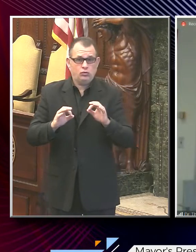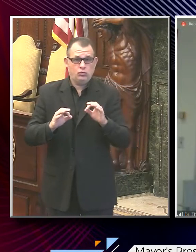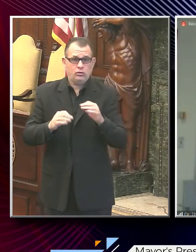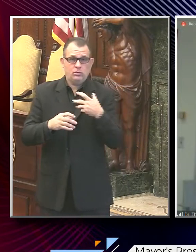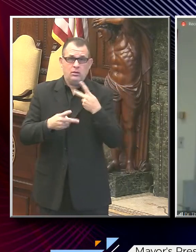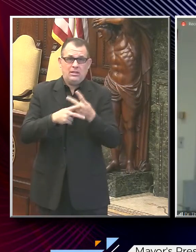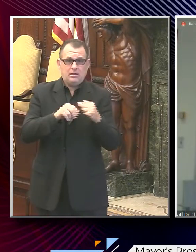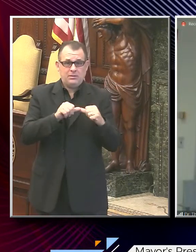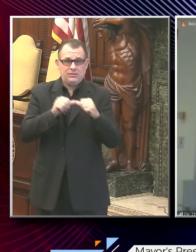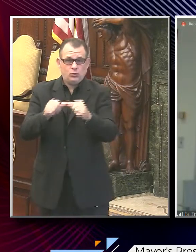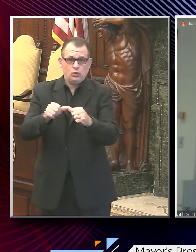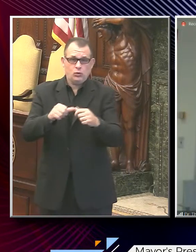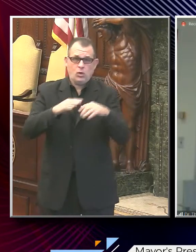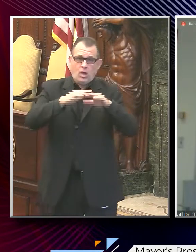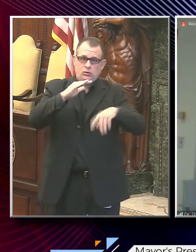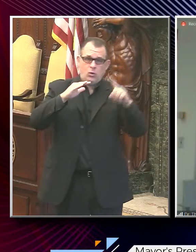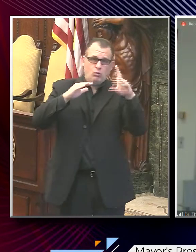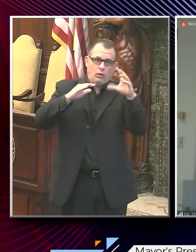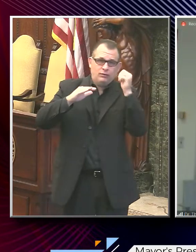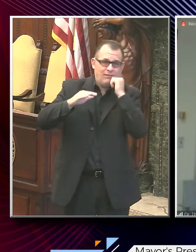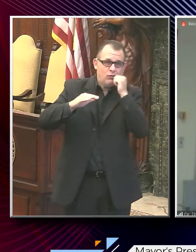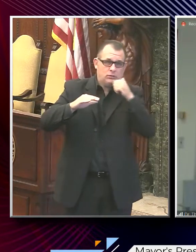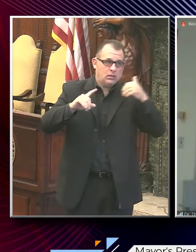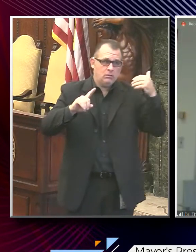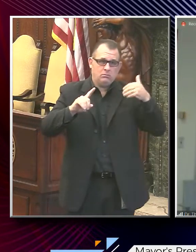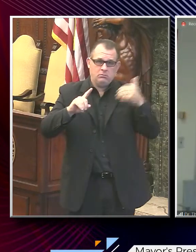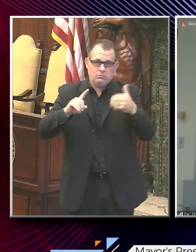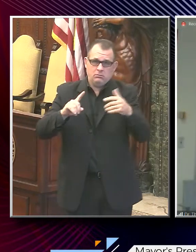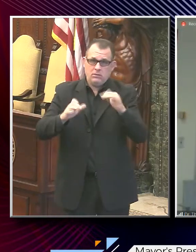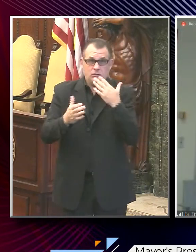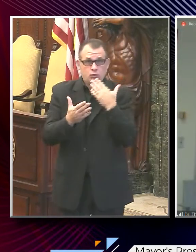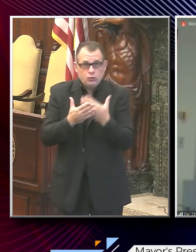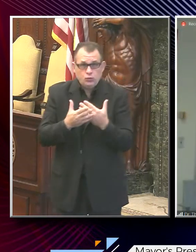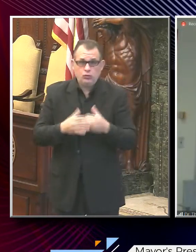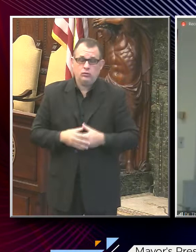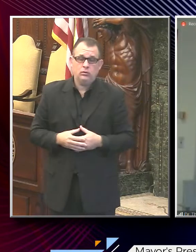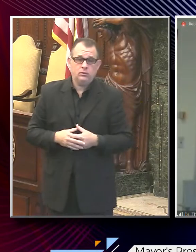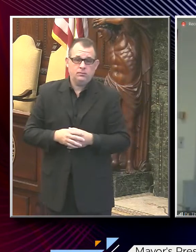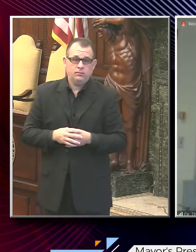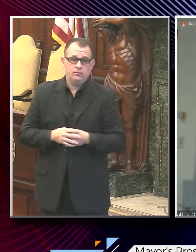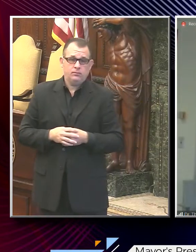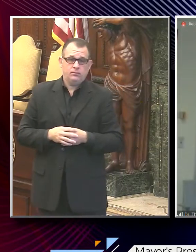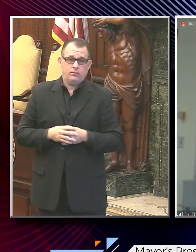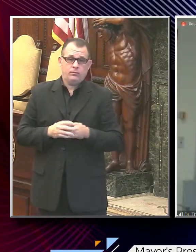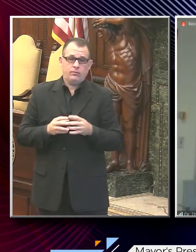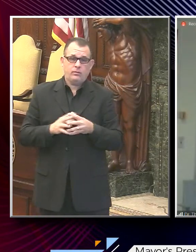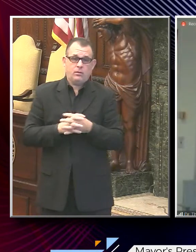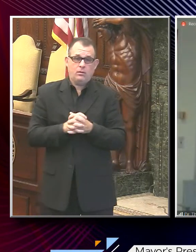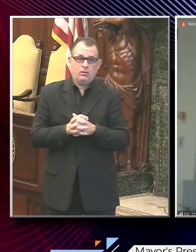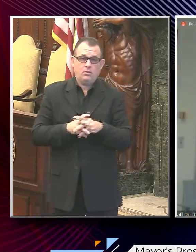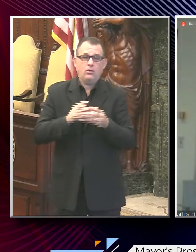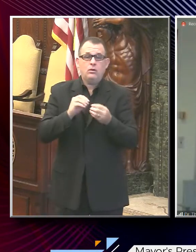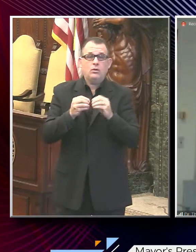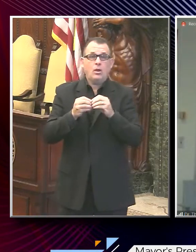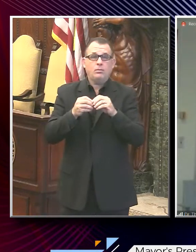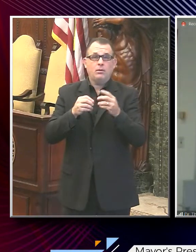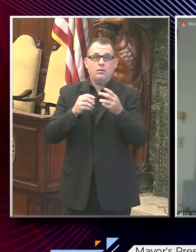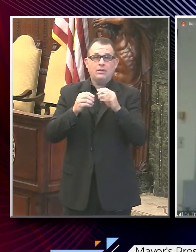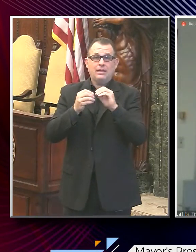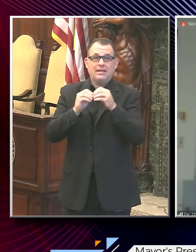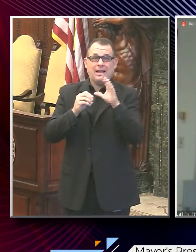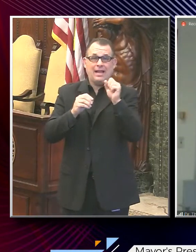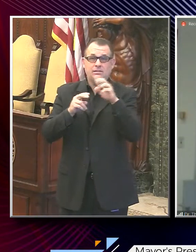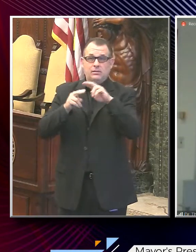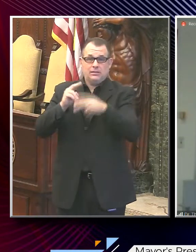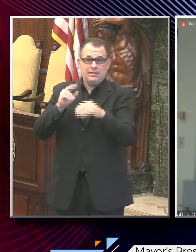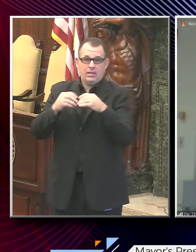day reported to us. Now, with the fall in cases, we are not seeing so much the predominance of younger people that we saw a few weeks ago.